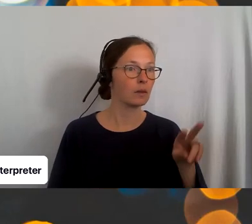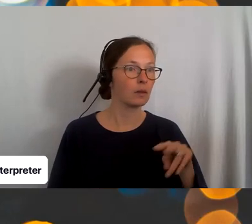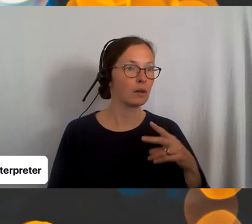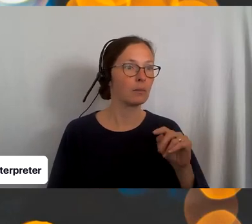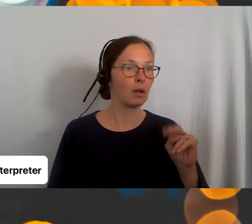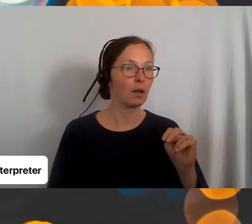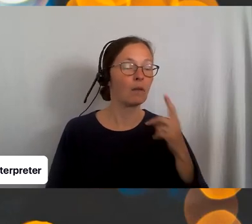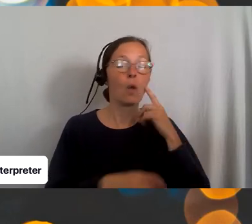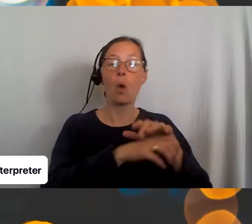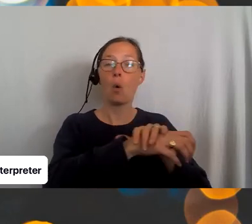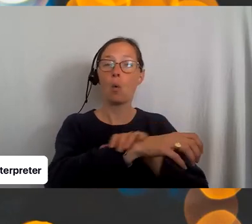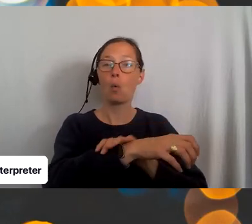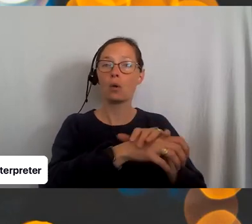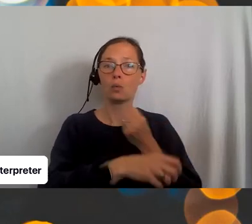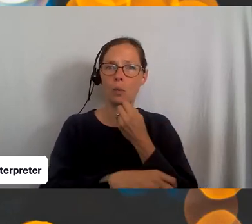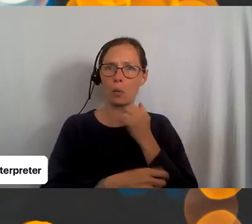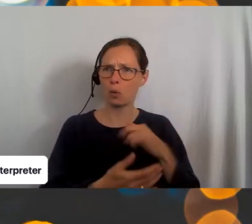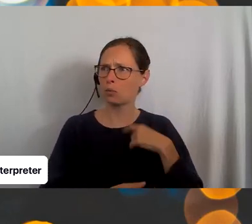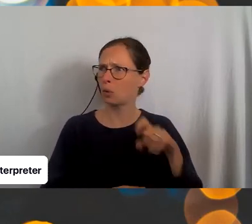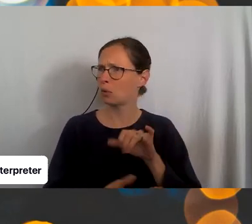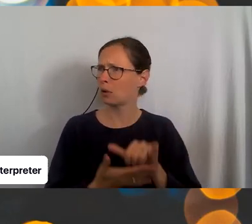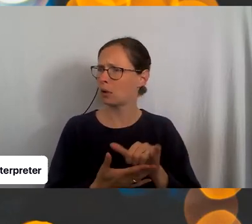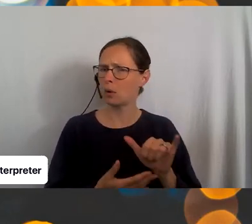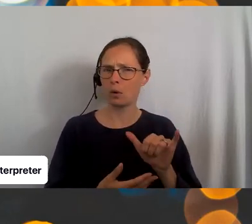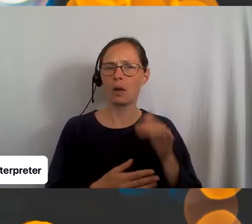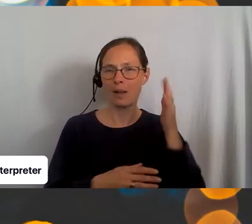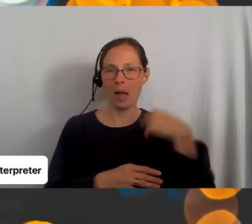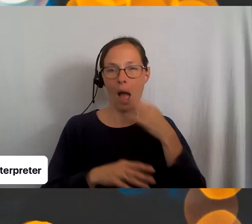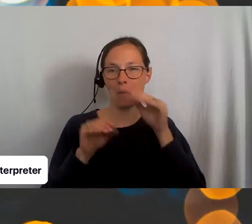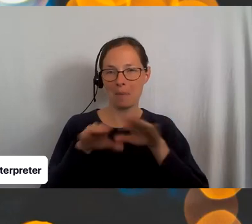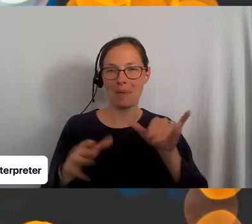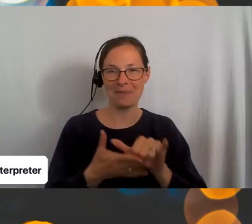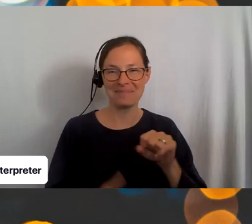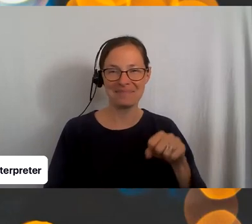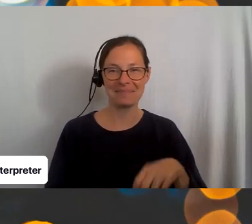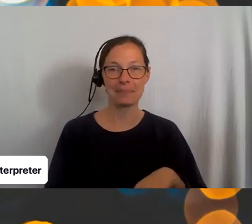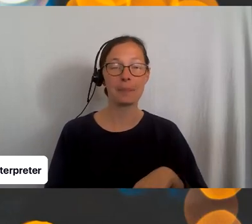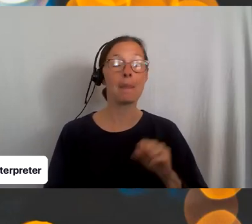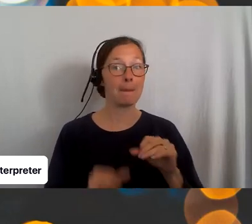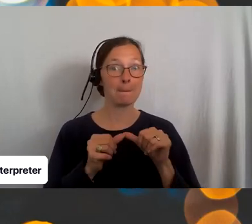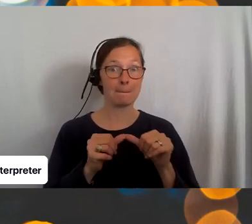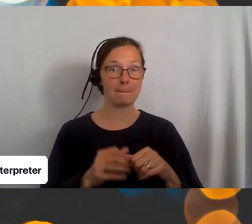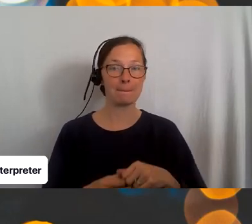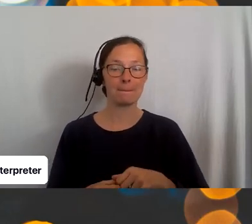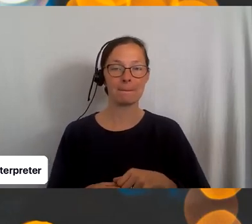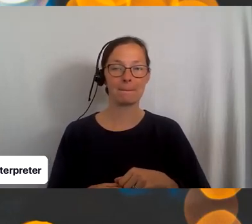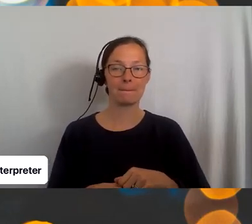for the wrist warmers. Oh, was I supposed to do that? At some point, I will get those out there. Okay, so continuing.